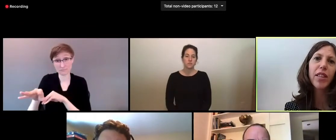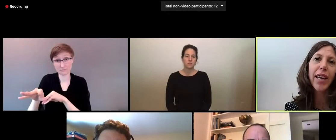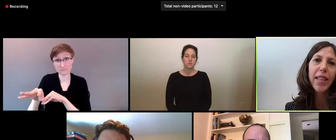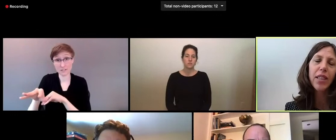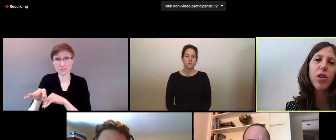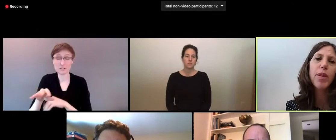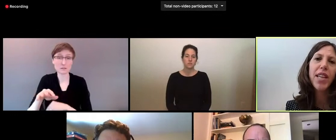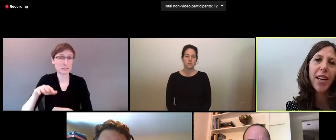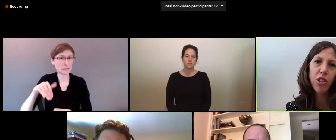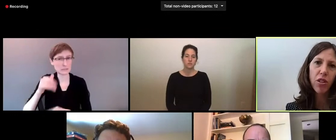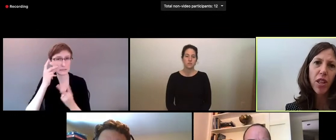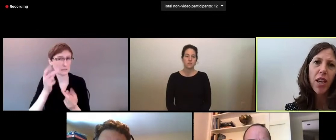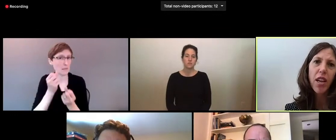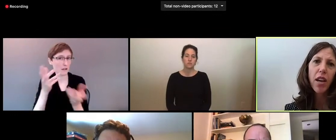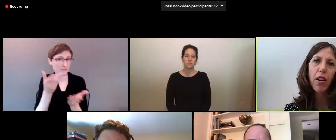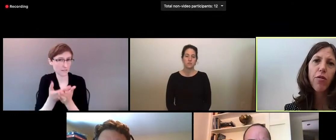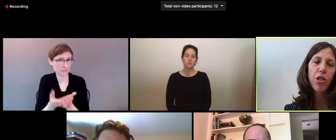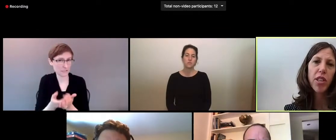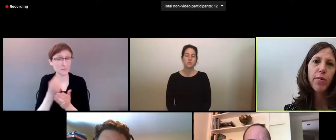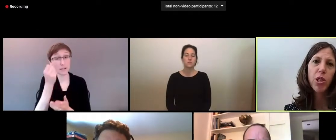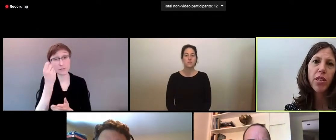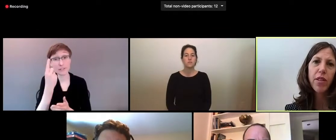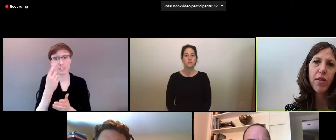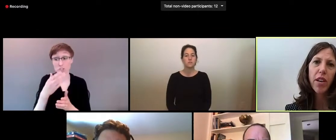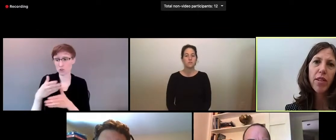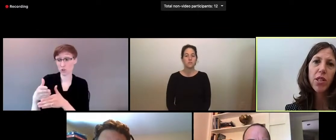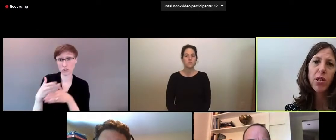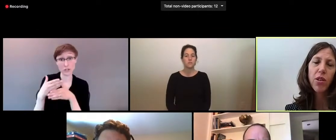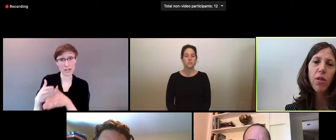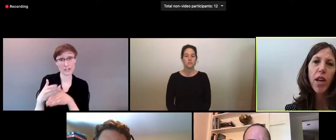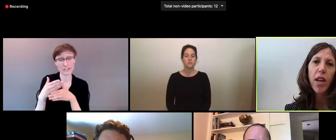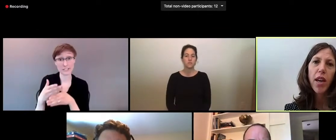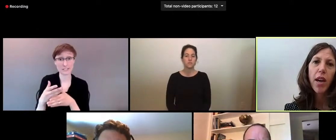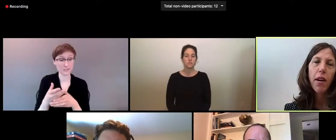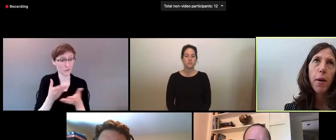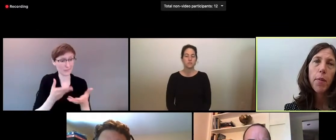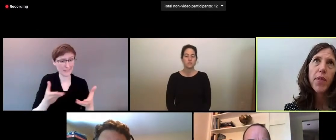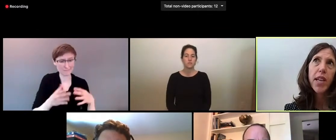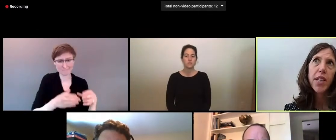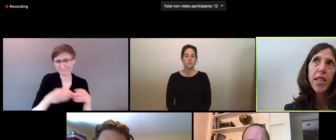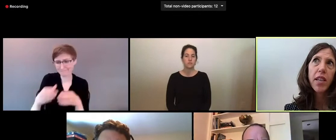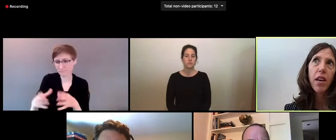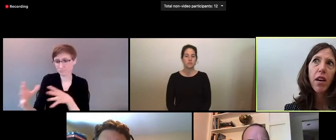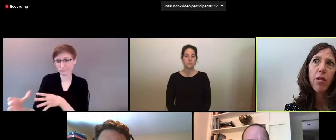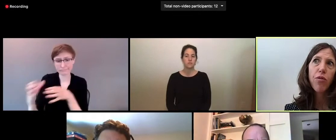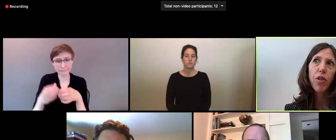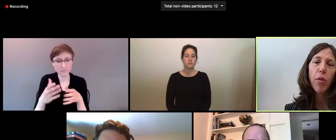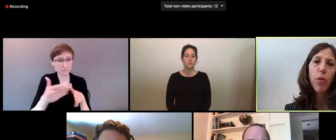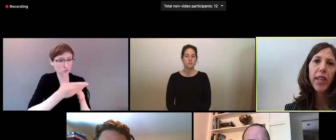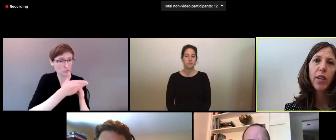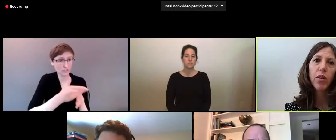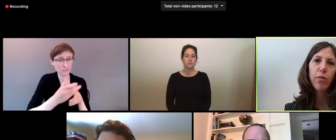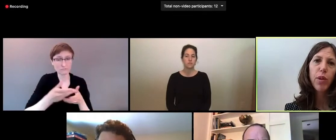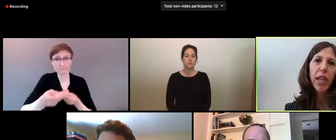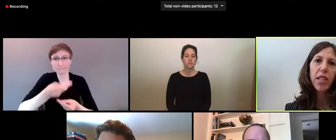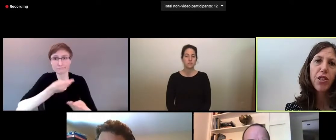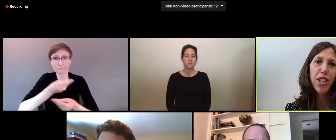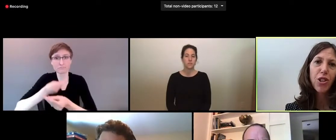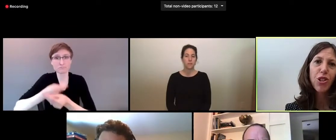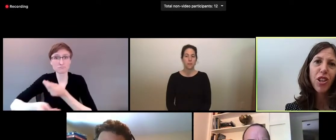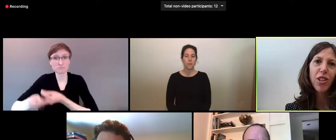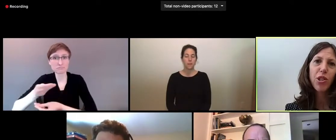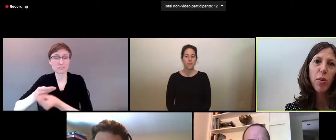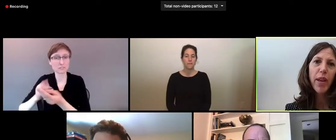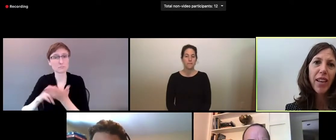increase, the potential for transmission of the virus. So the idea of bringing